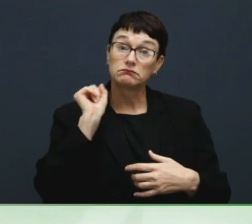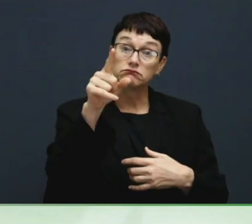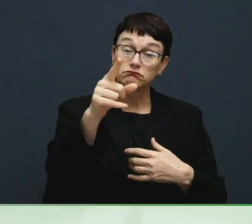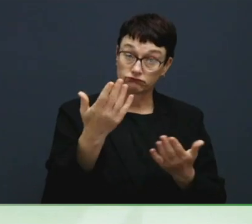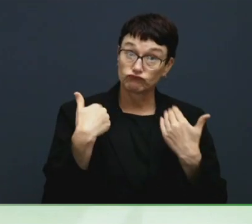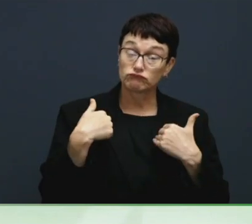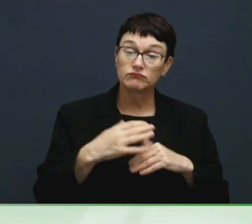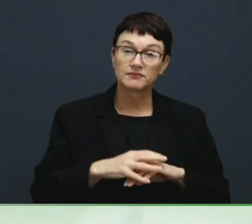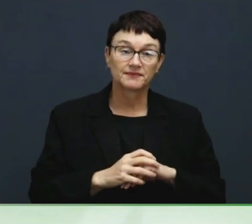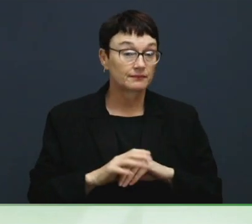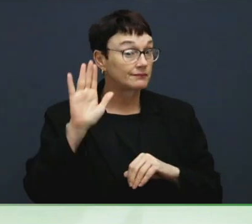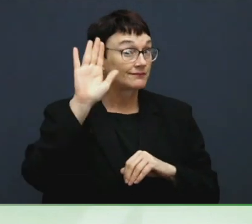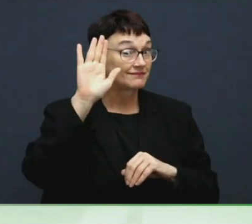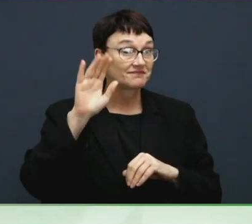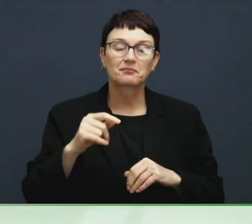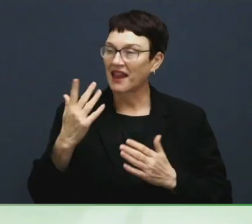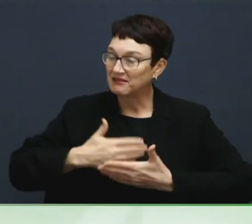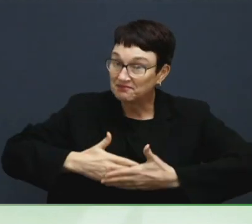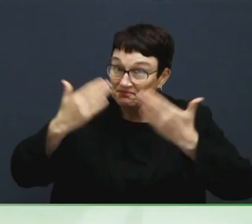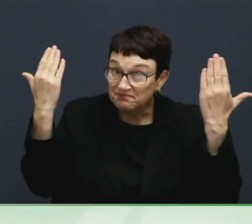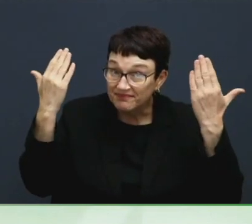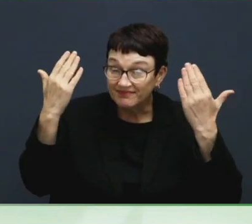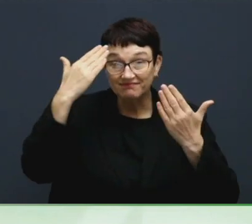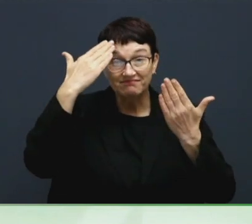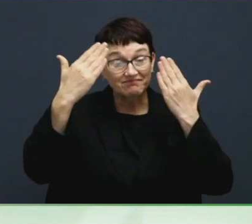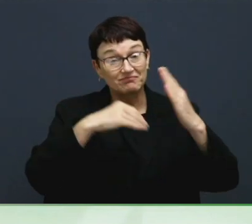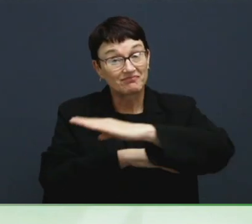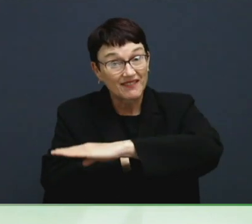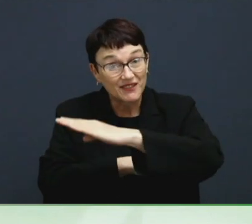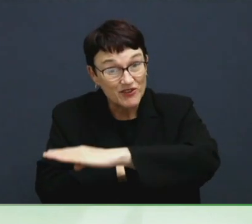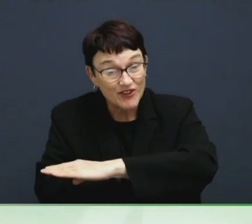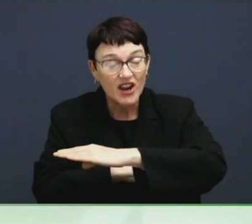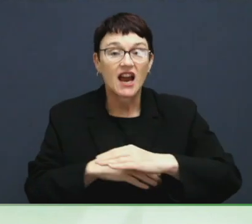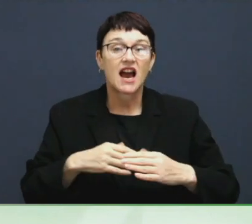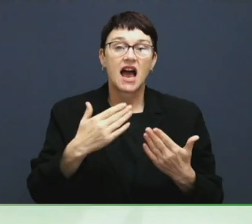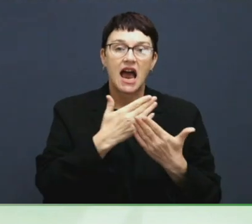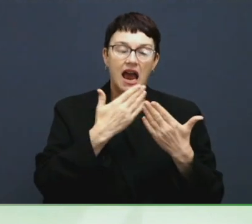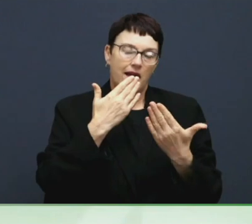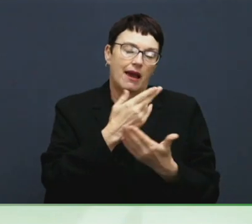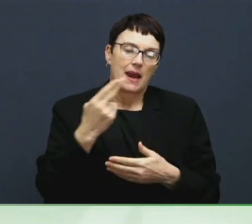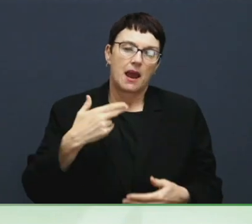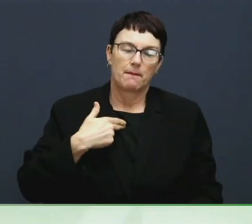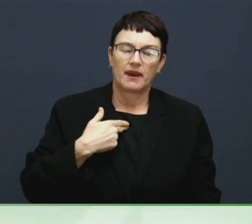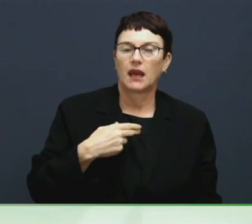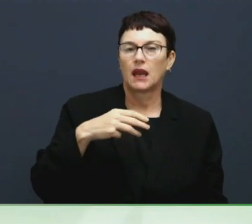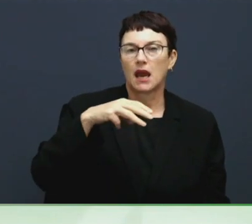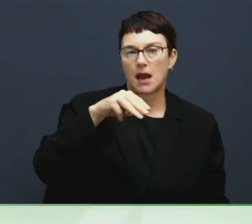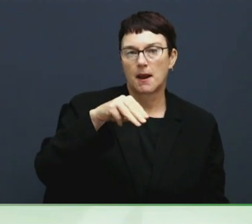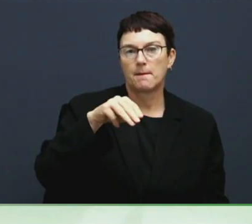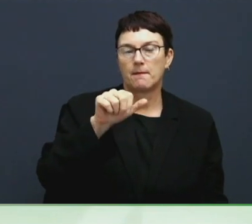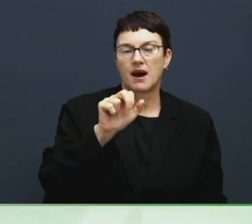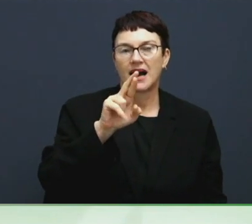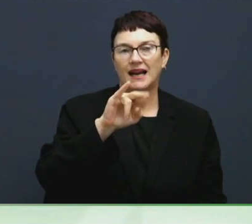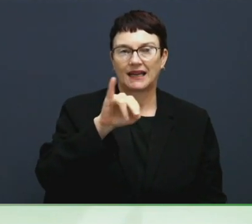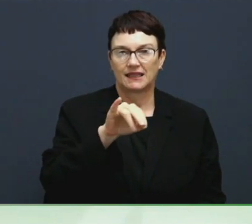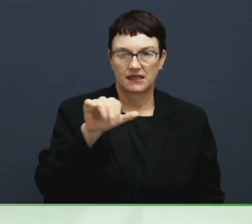Hello, good morning or good afternoon. I'm Maria de Los Ángeles de Rueda. I'm president of the